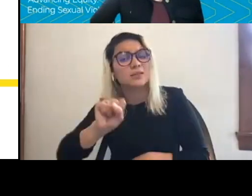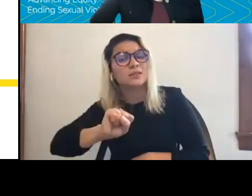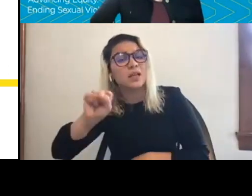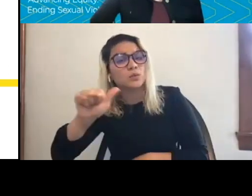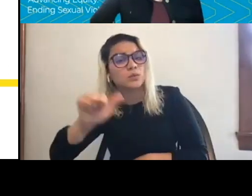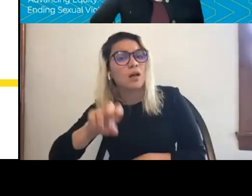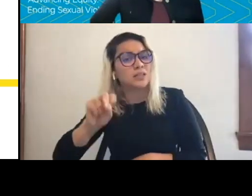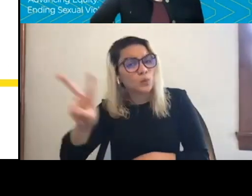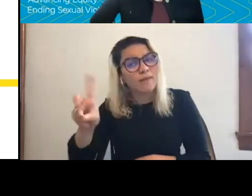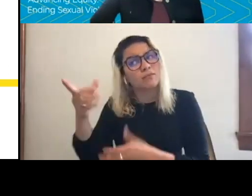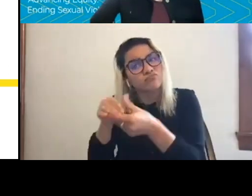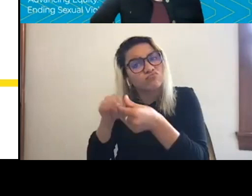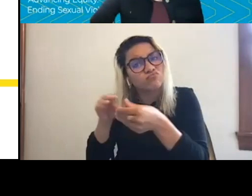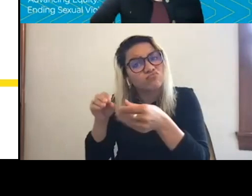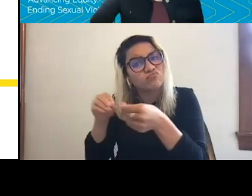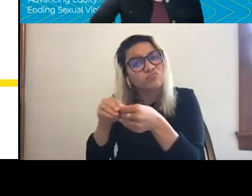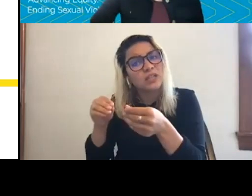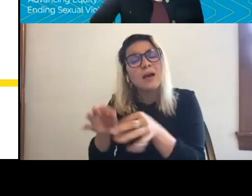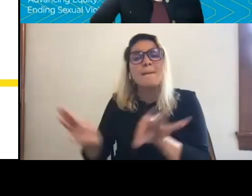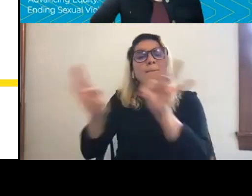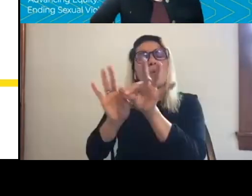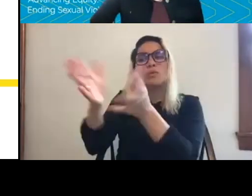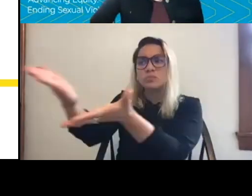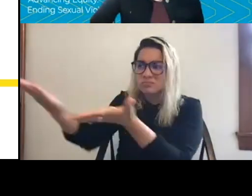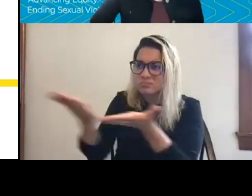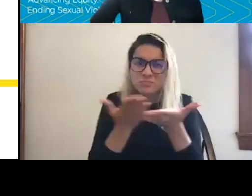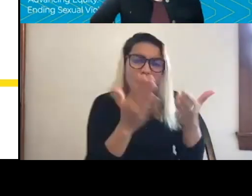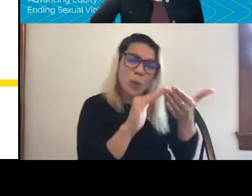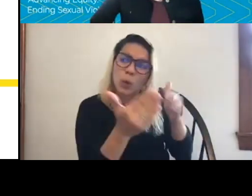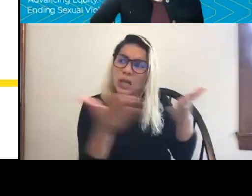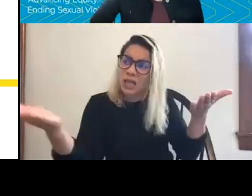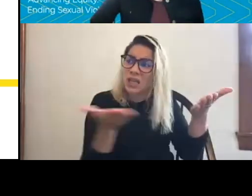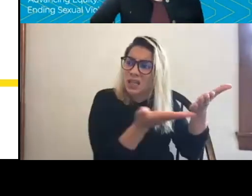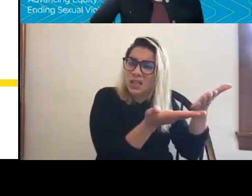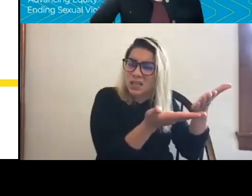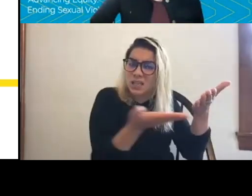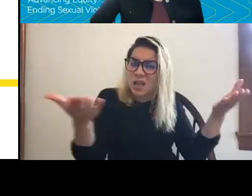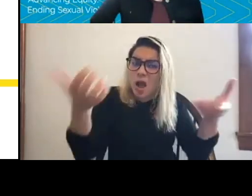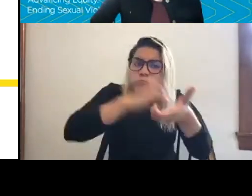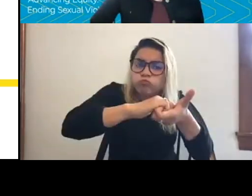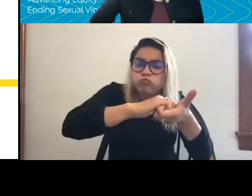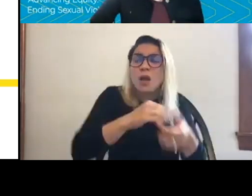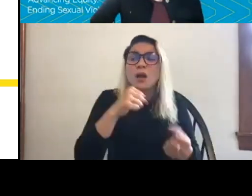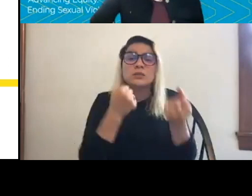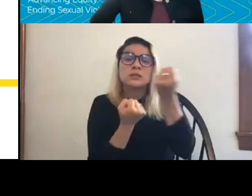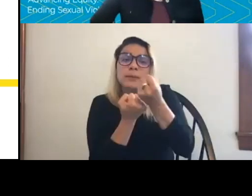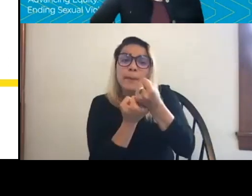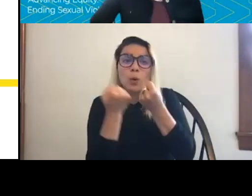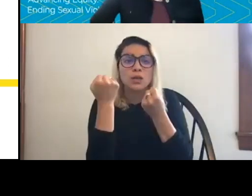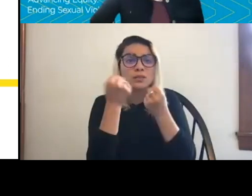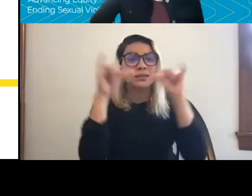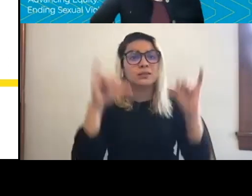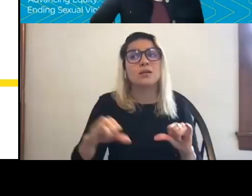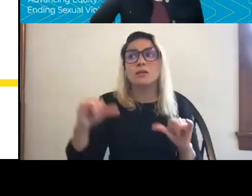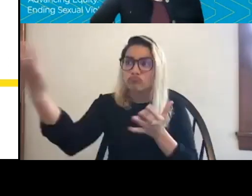them again to their community, to folks who are to be support systems, but also to be able to stand in their